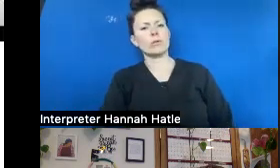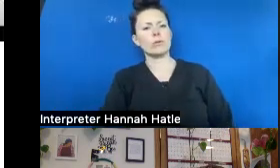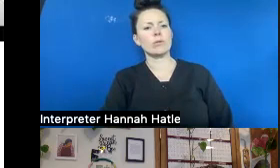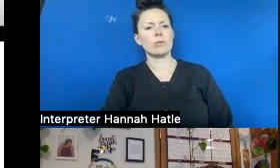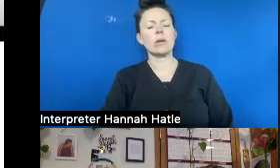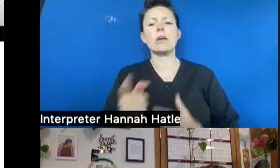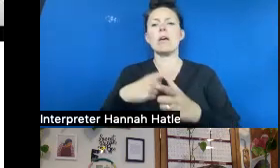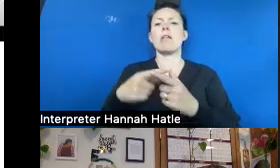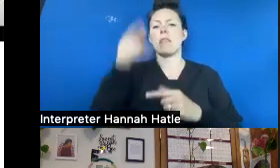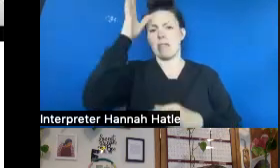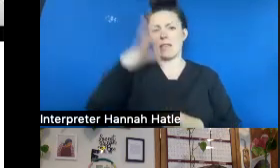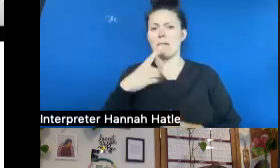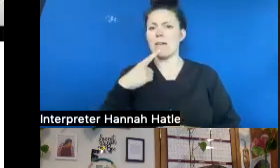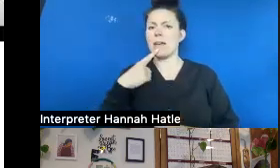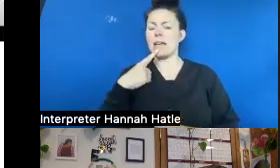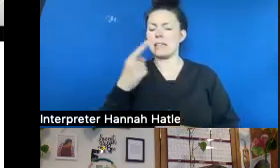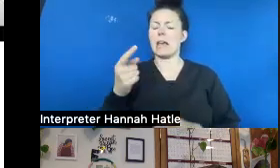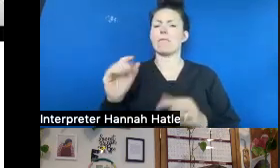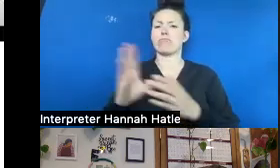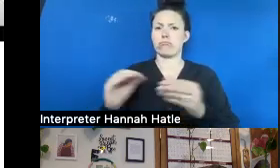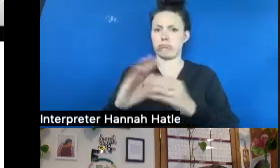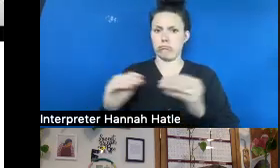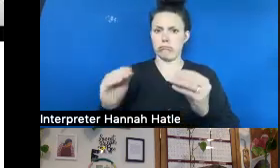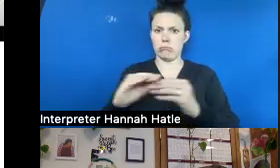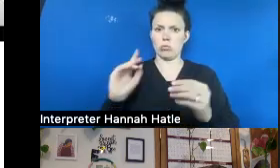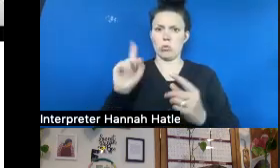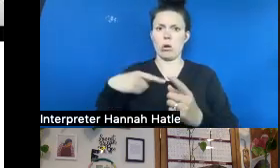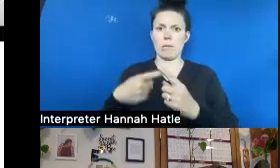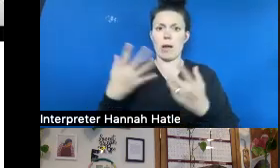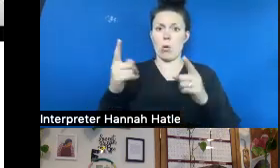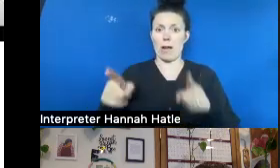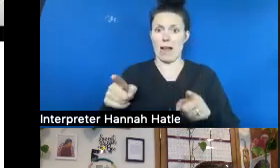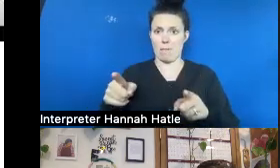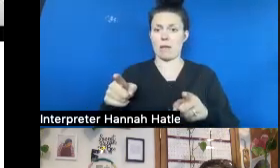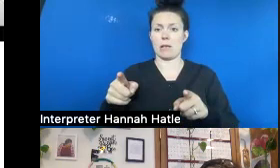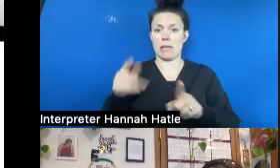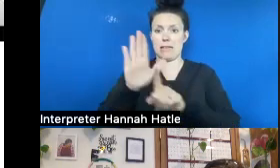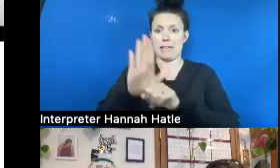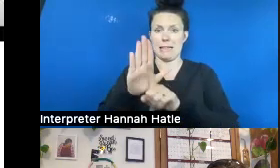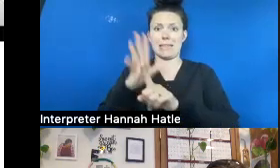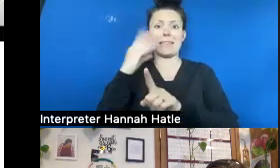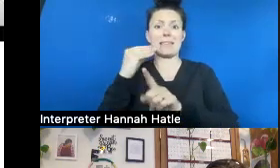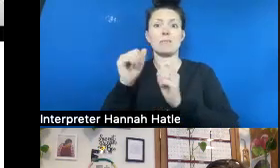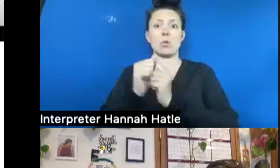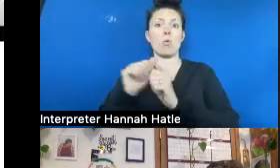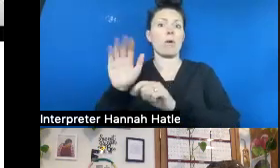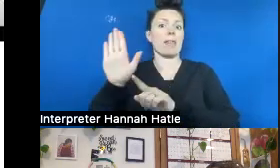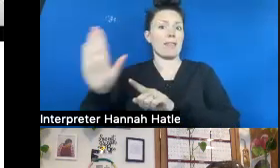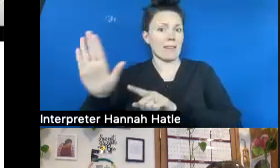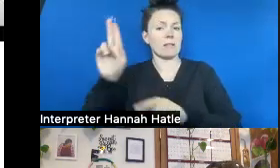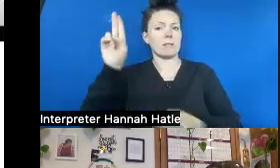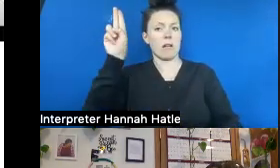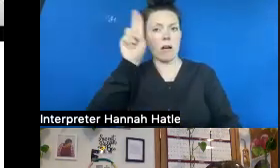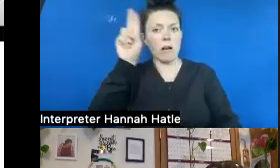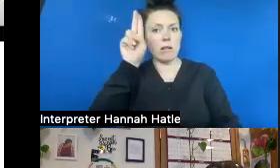he proceeded to tell me a story about what happened to him with one of his uncles and how